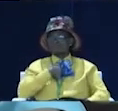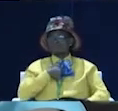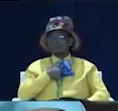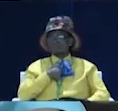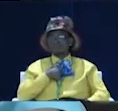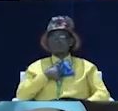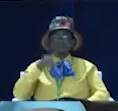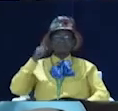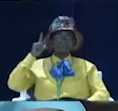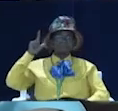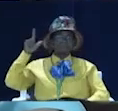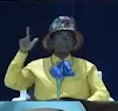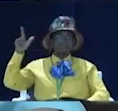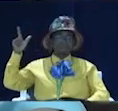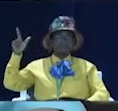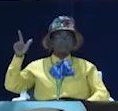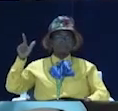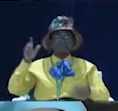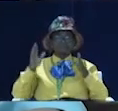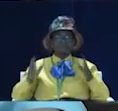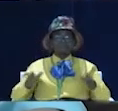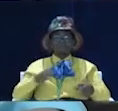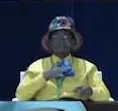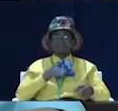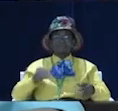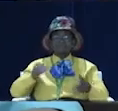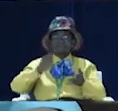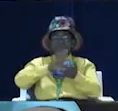loud and clear.